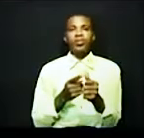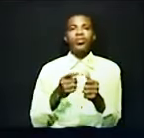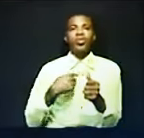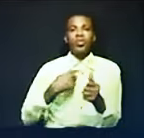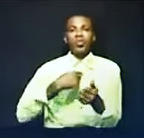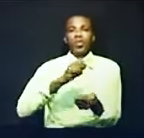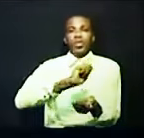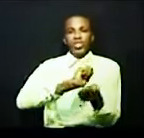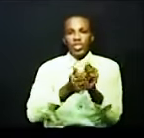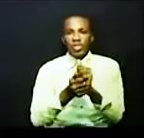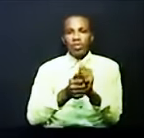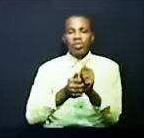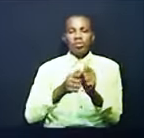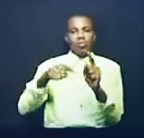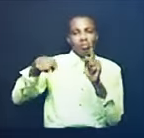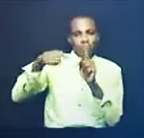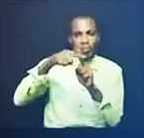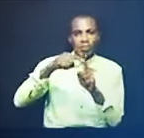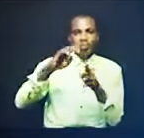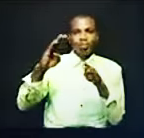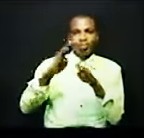Business and economy.